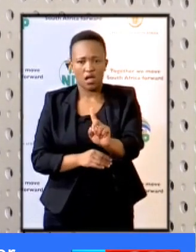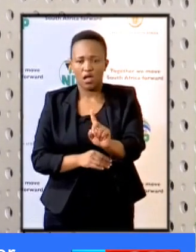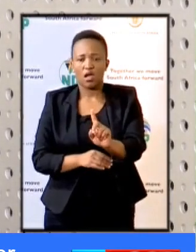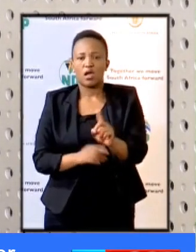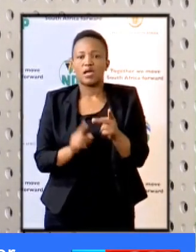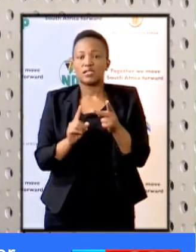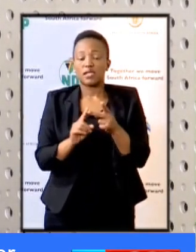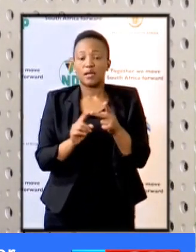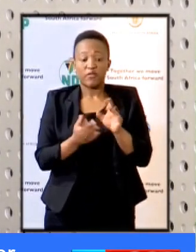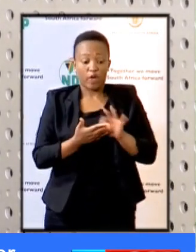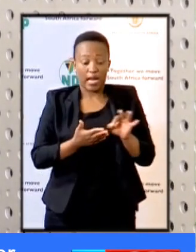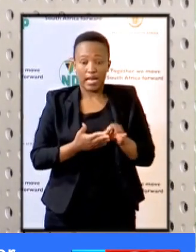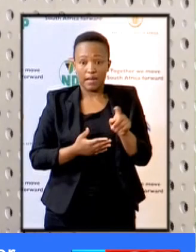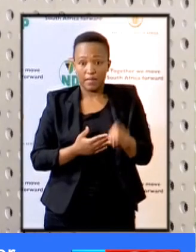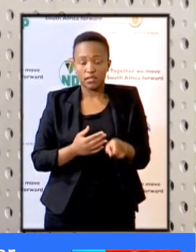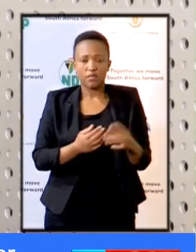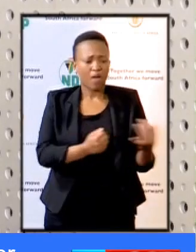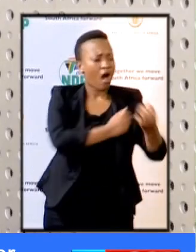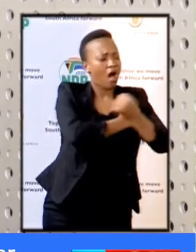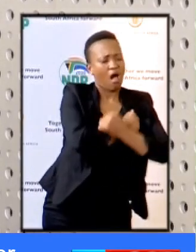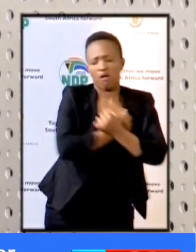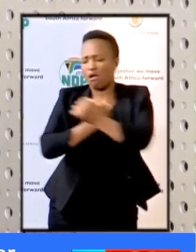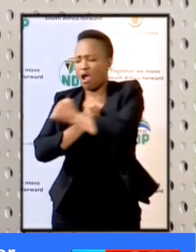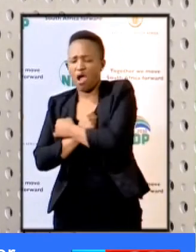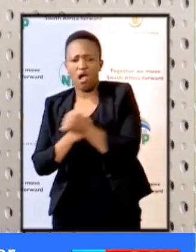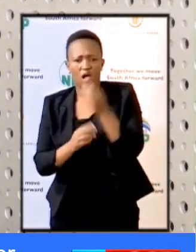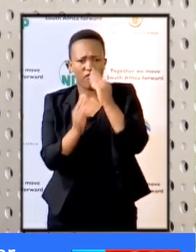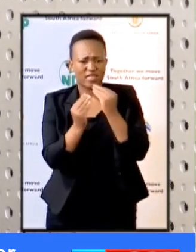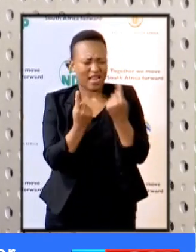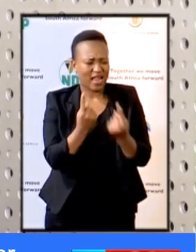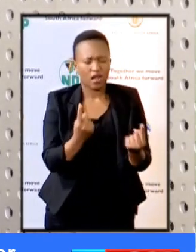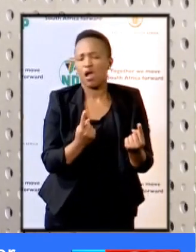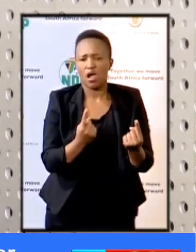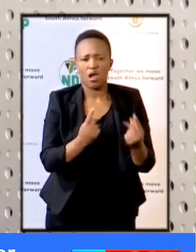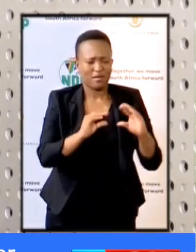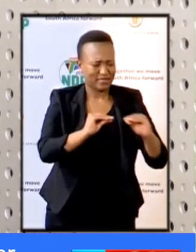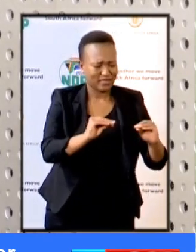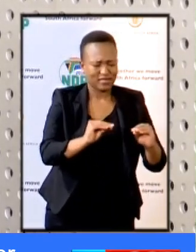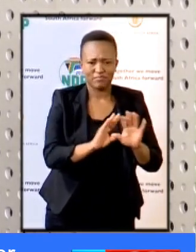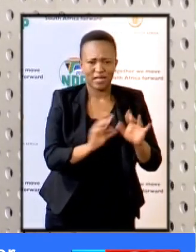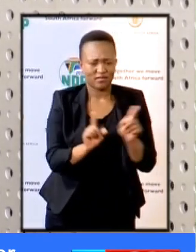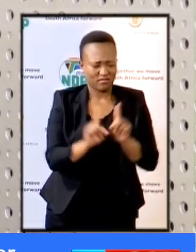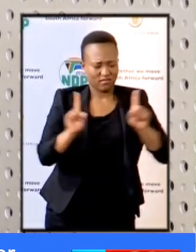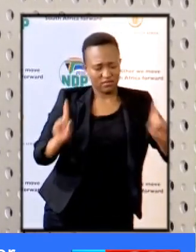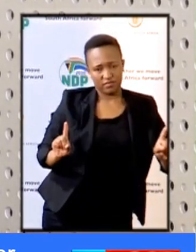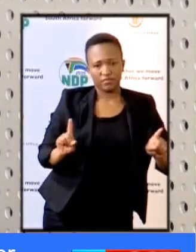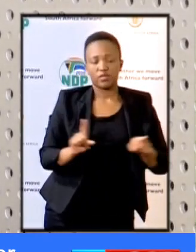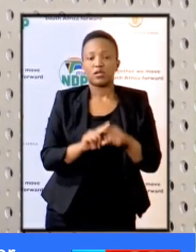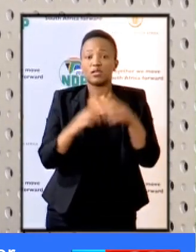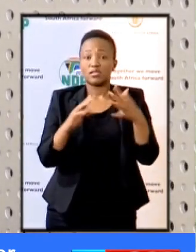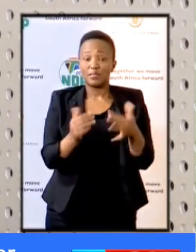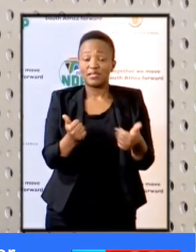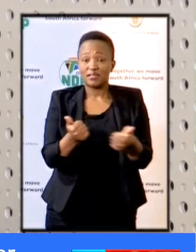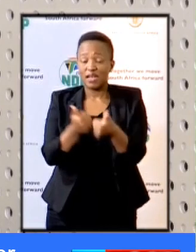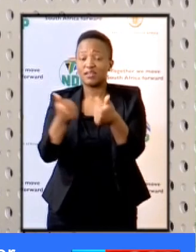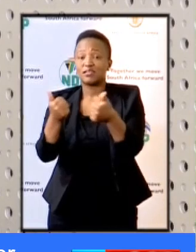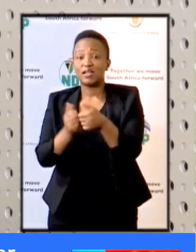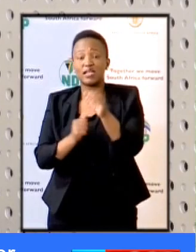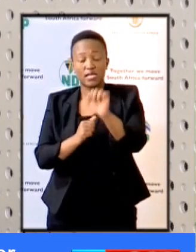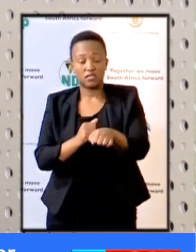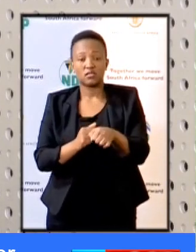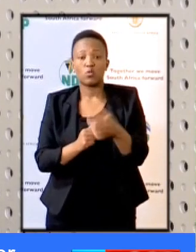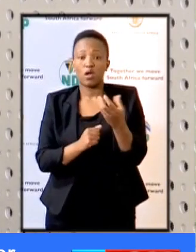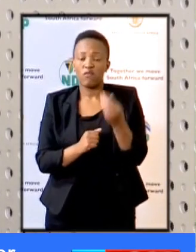was infrastructure, and we're cognizant of the challenges that we have around